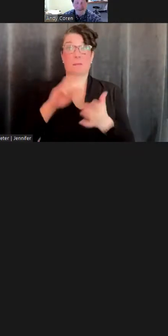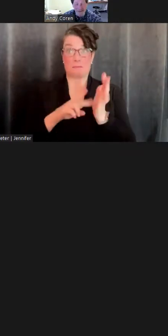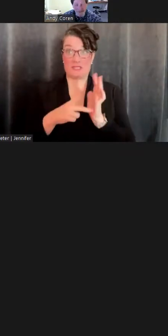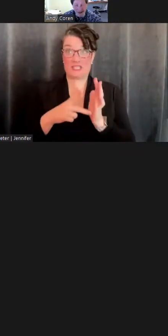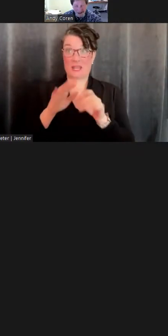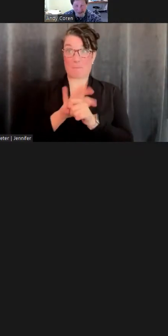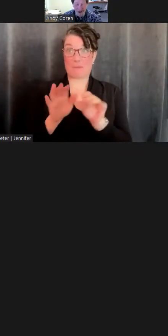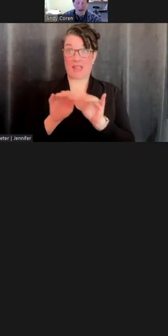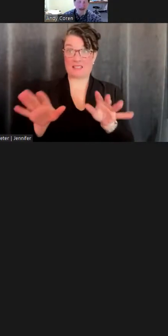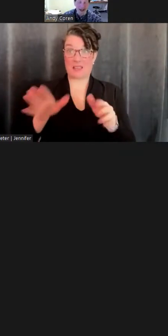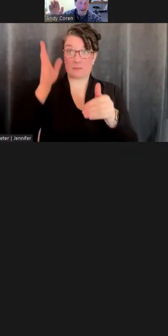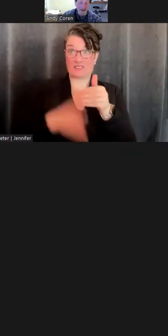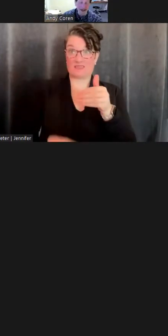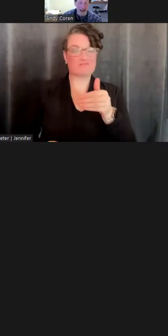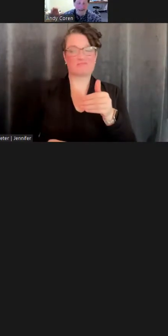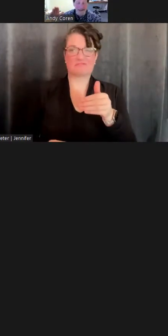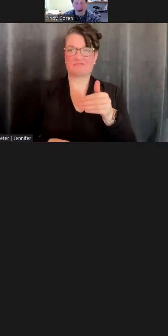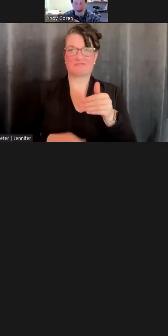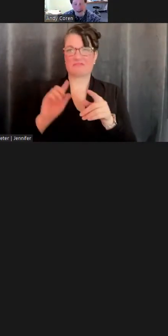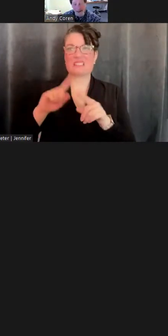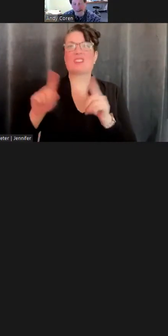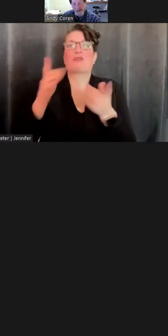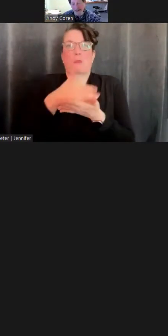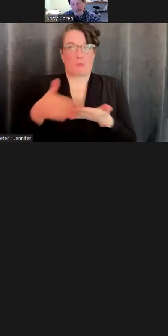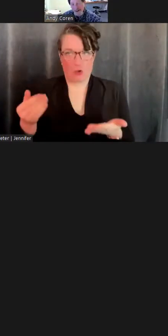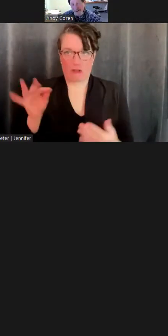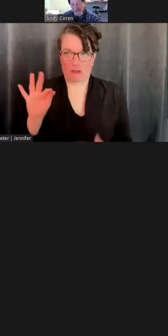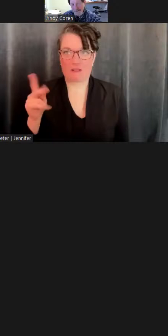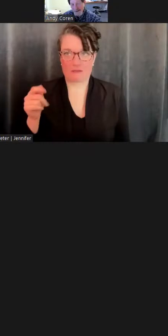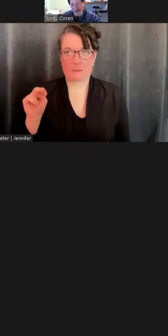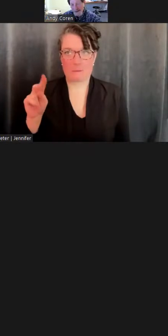It's a different phase where you don't have as high